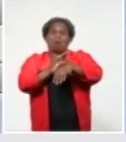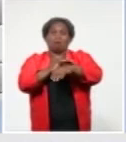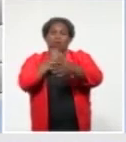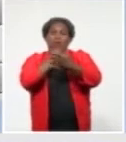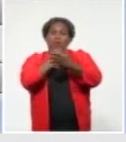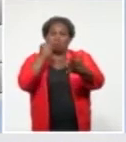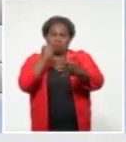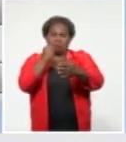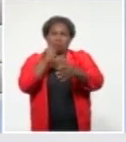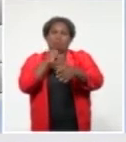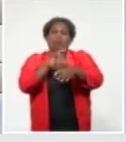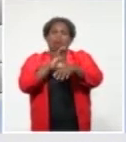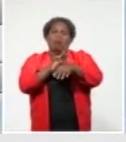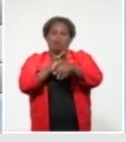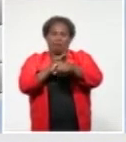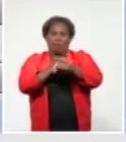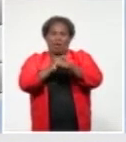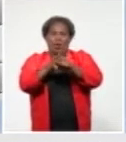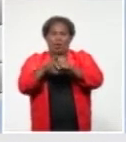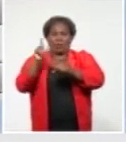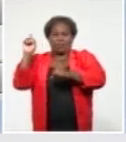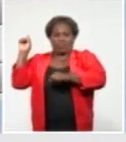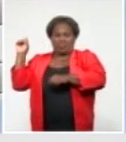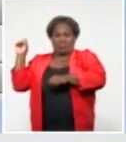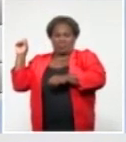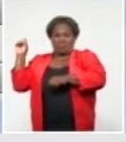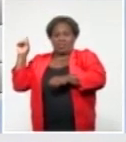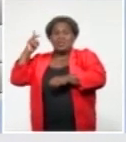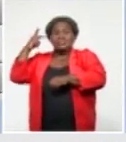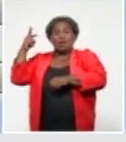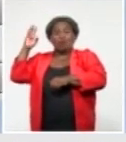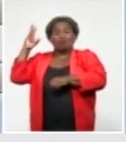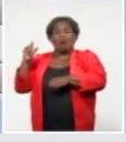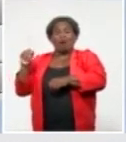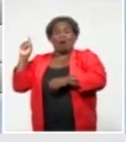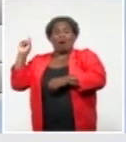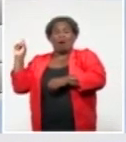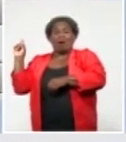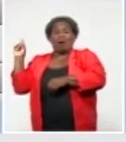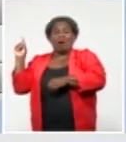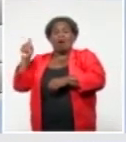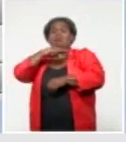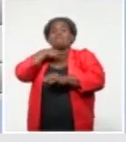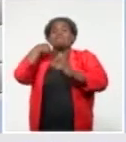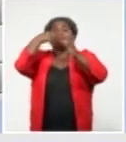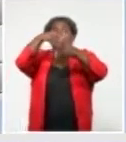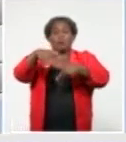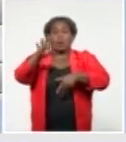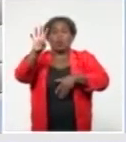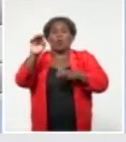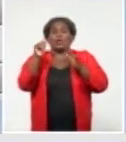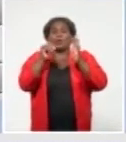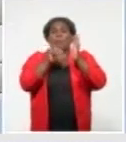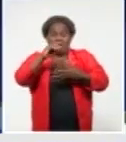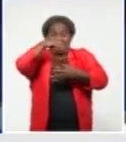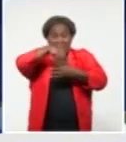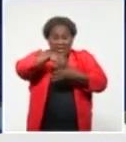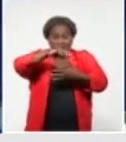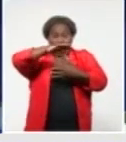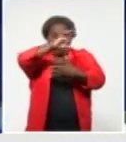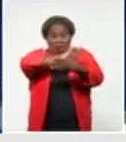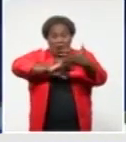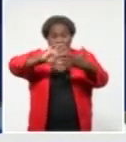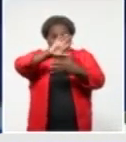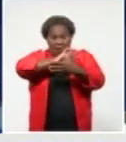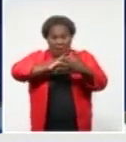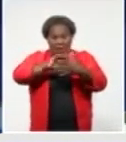760,263 fatalities. That implies a mortality rate of 3.55%. The region of the Americas reports nearly